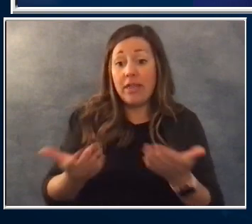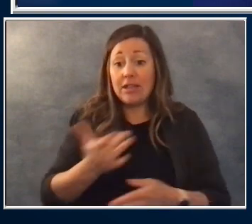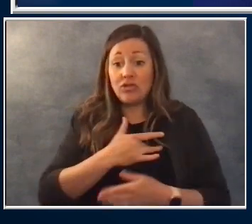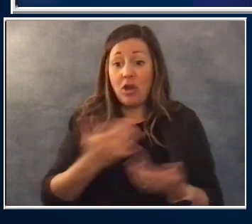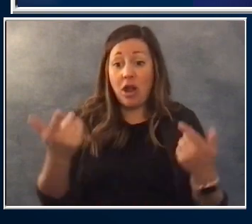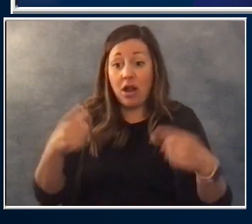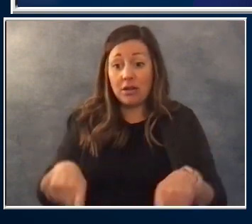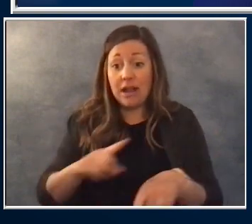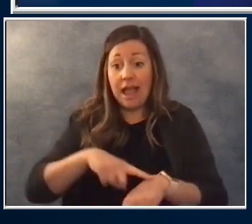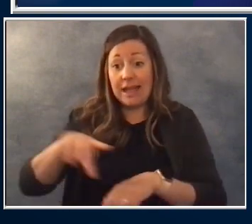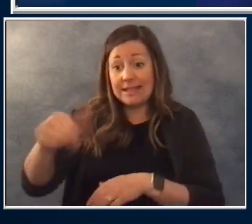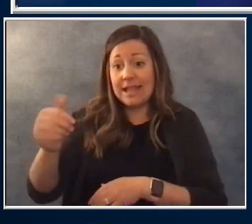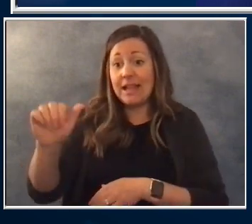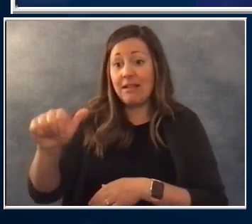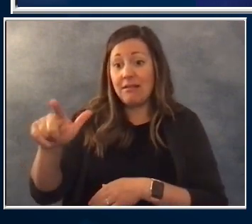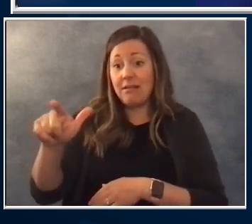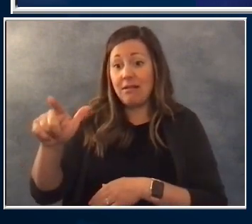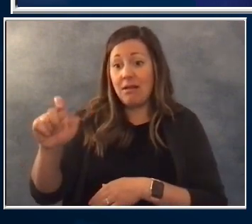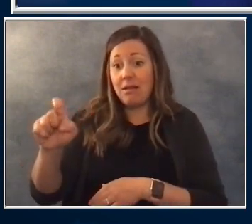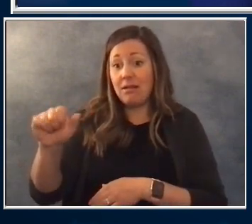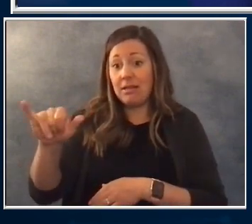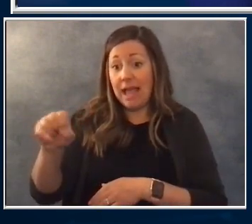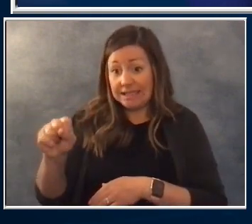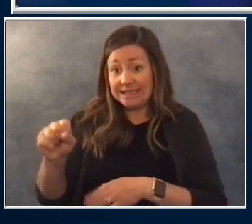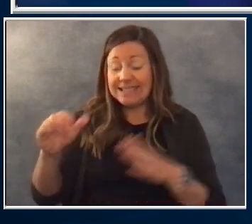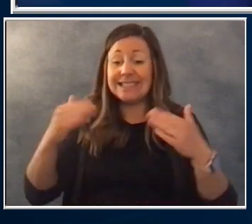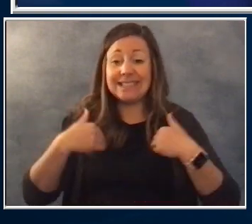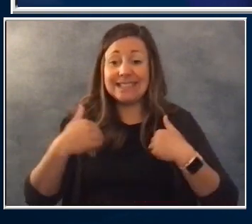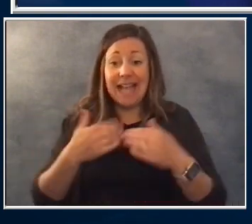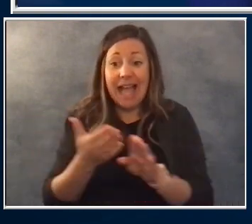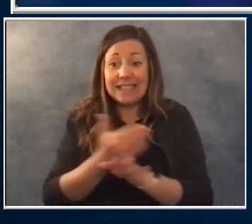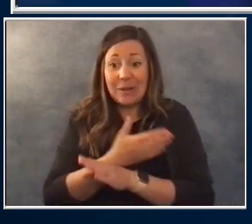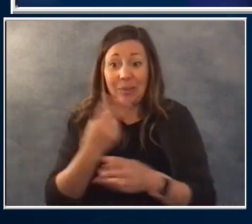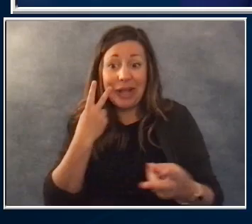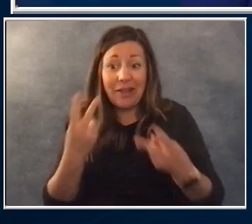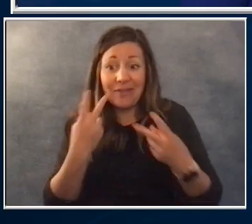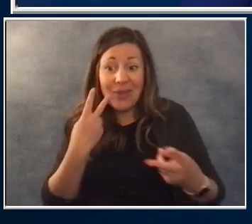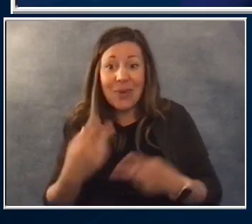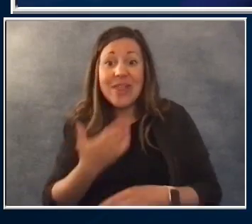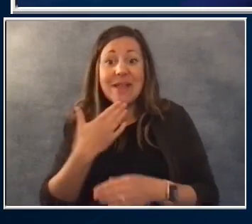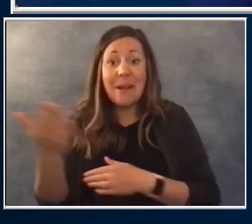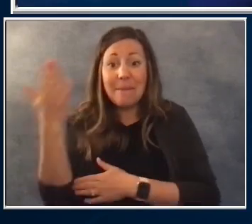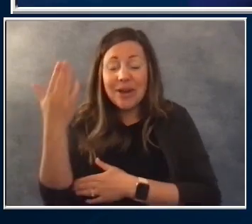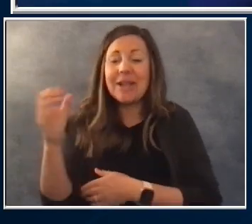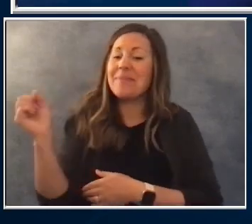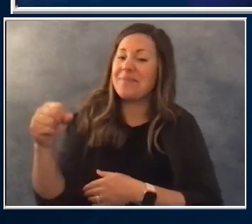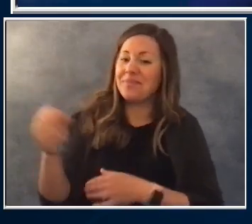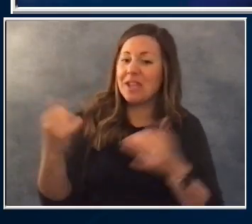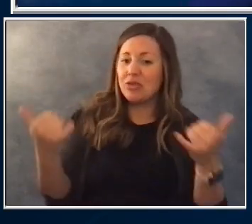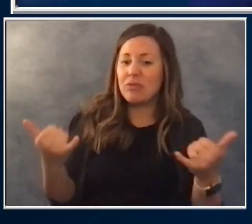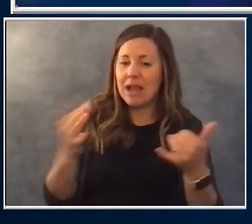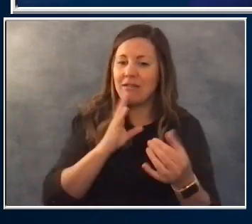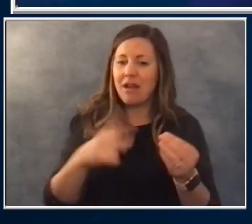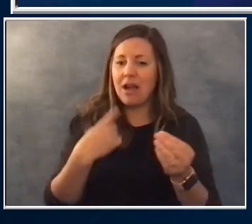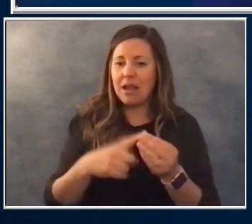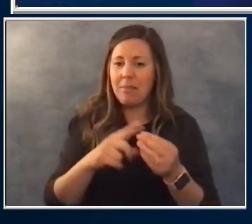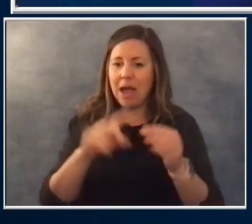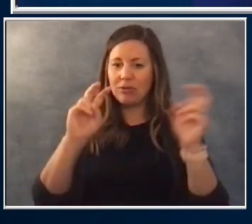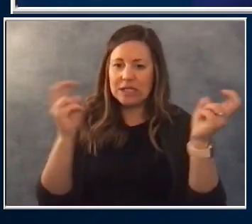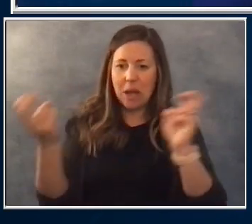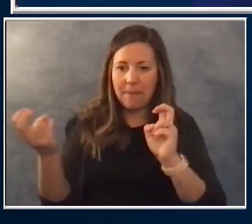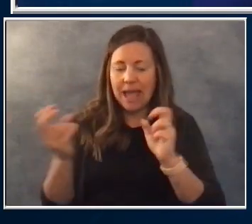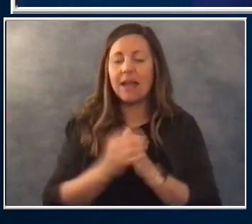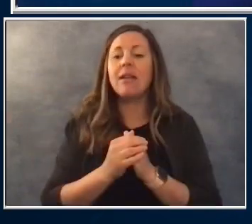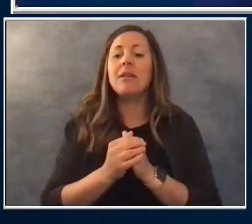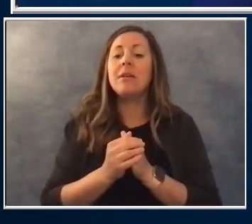Cid joins us now with a preview. Hey, good morning. Good morning, Jess. And this morning we're talking about a topic that nobody likes to talk about. We're